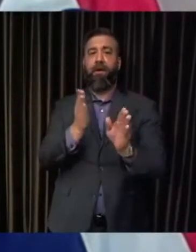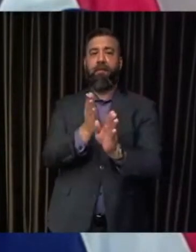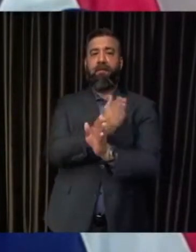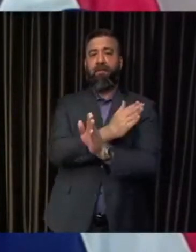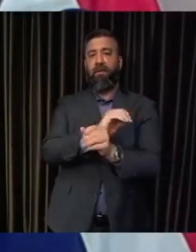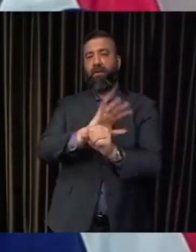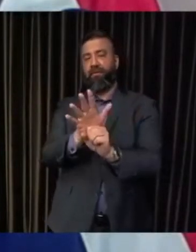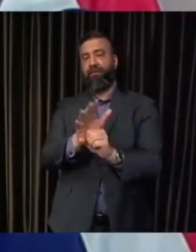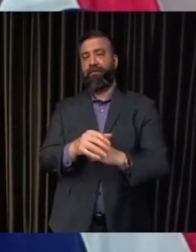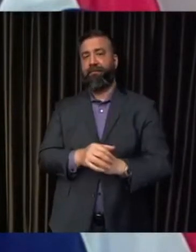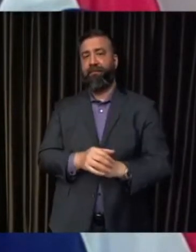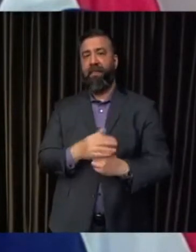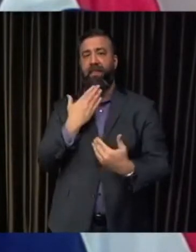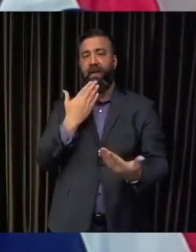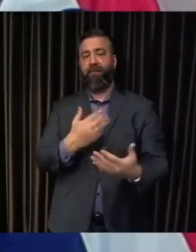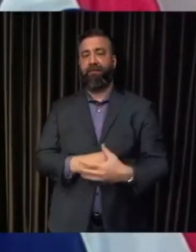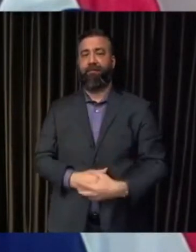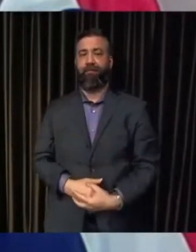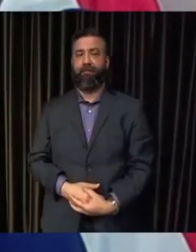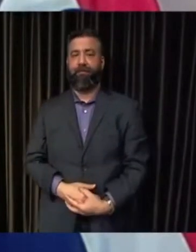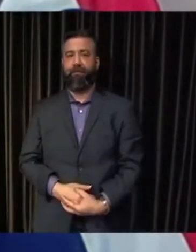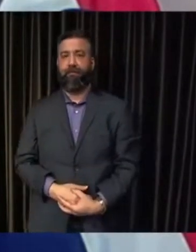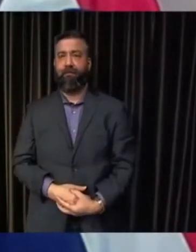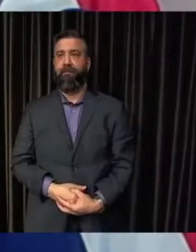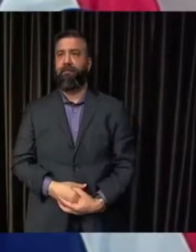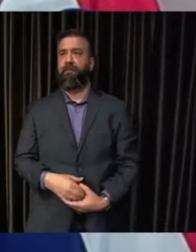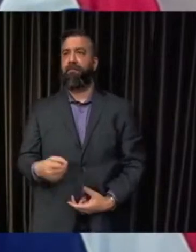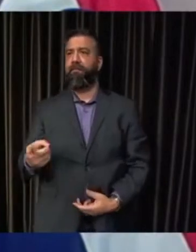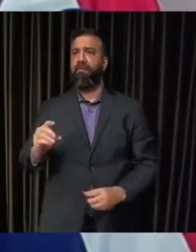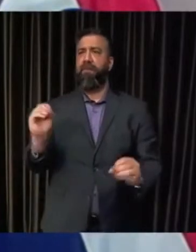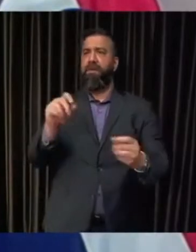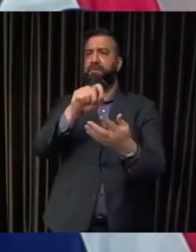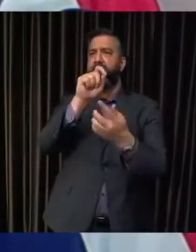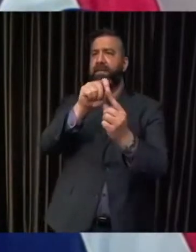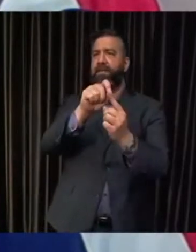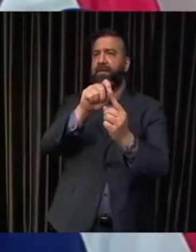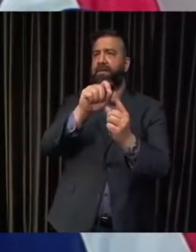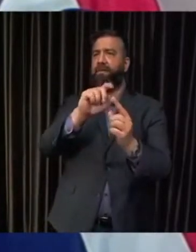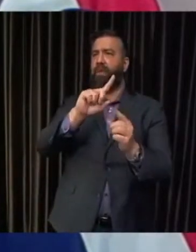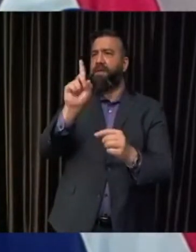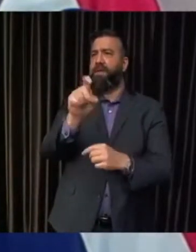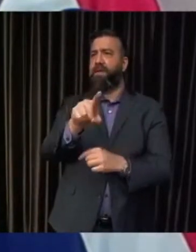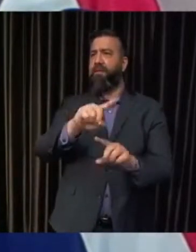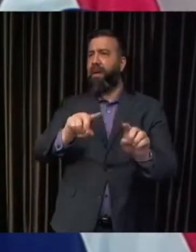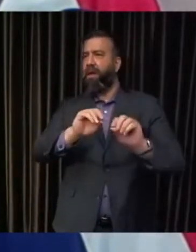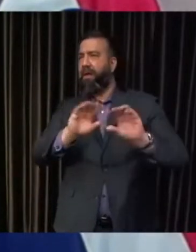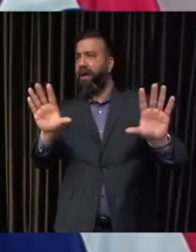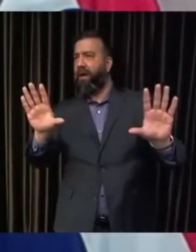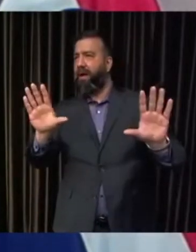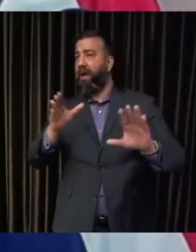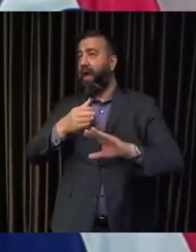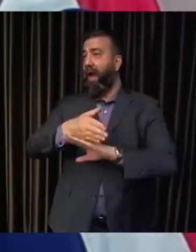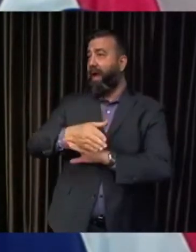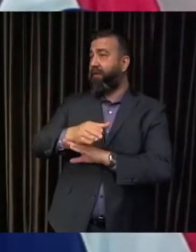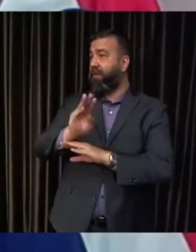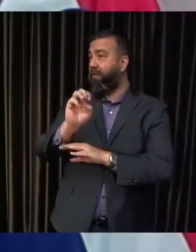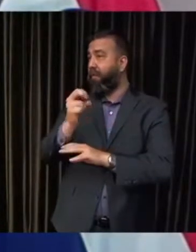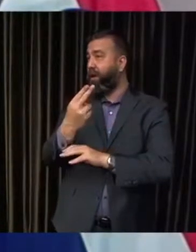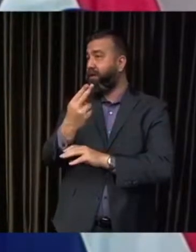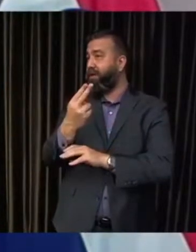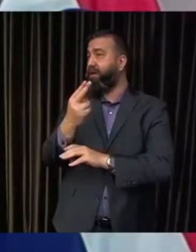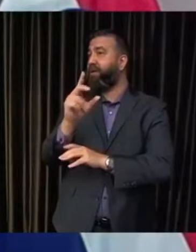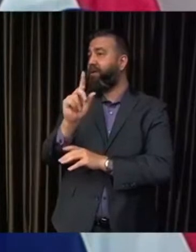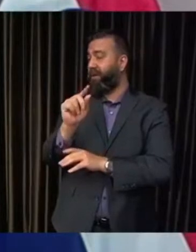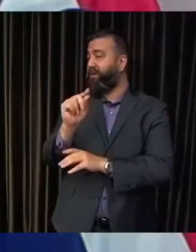I'd be happy to answer any questions. Dr. Bates, we don't have any specific questions. I was just going to clarify that was after March 2020.